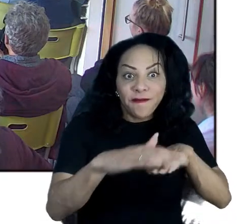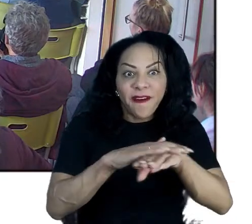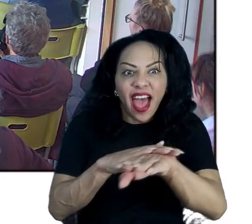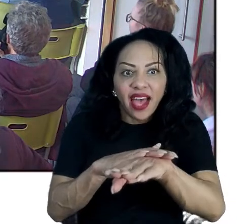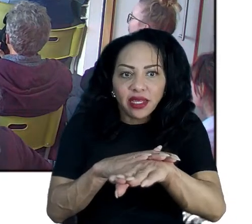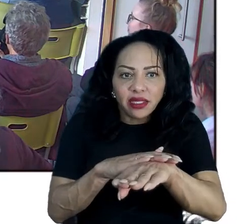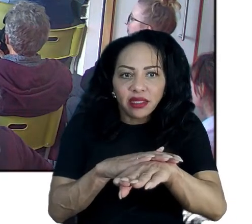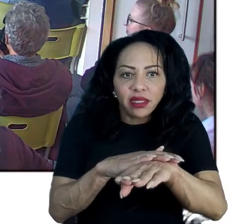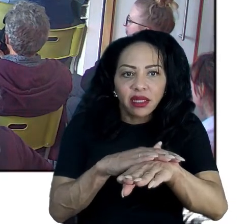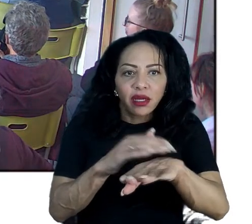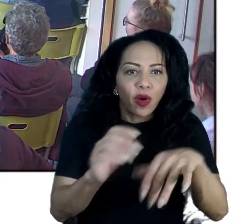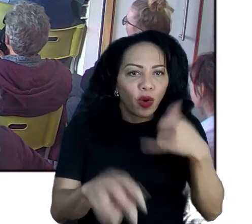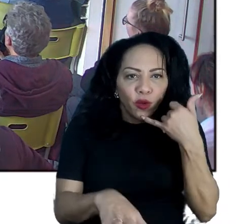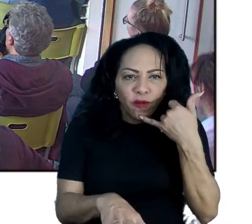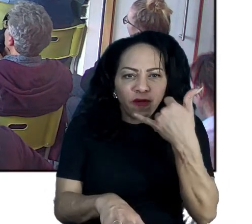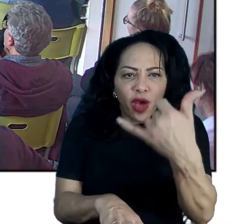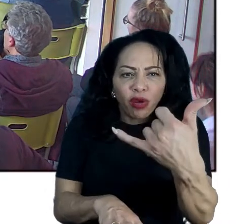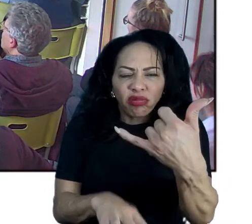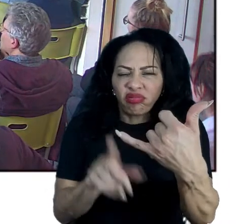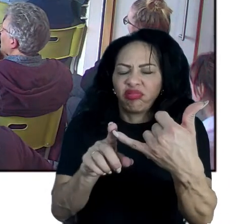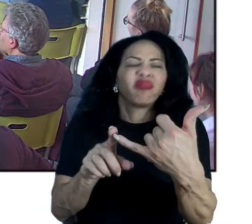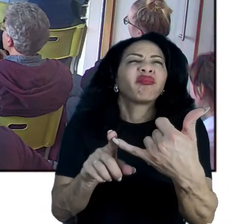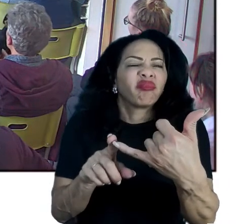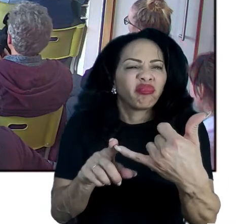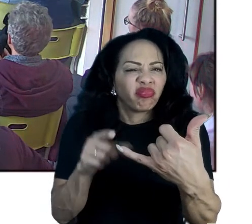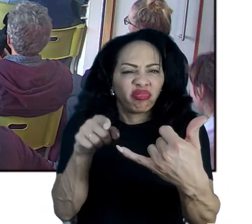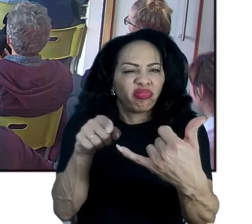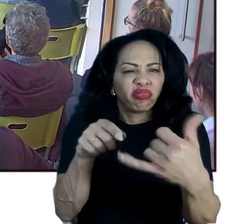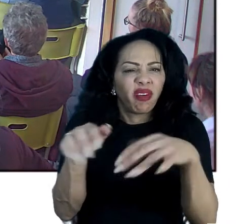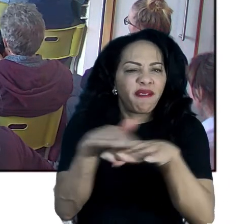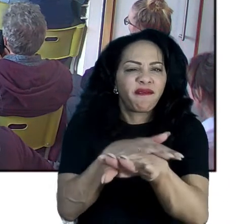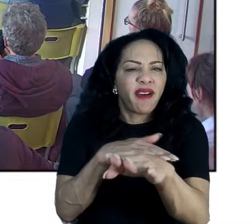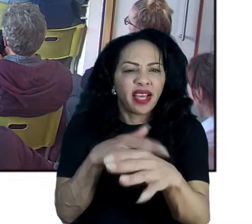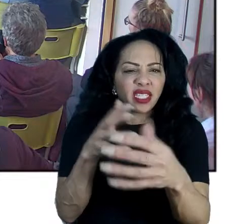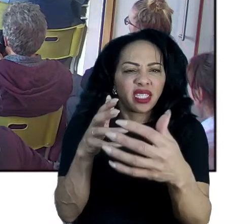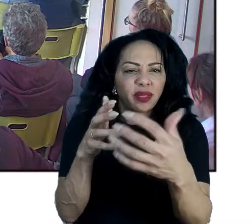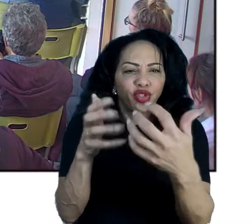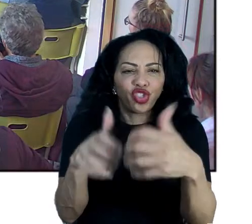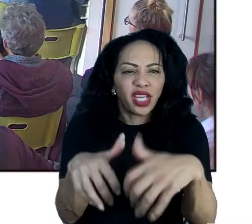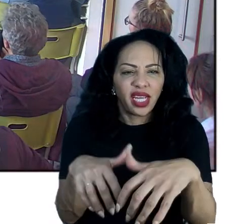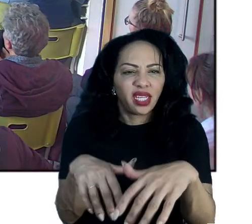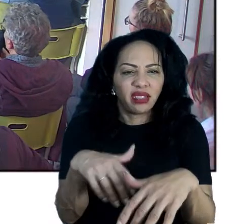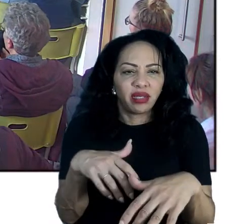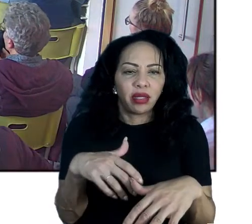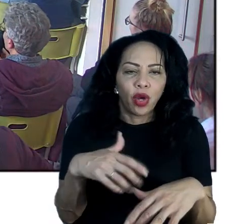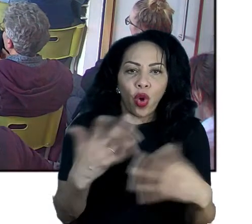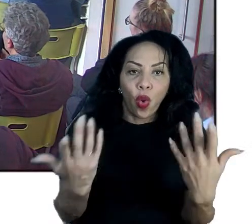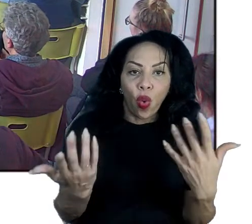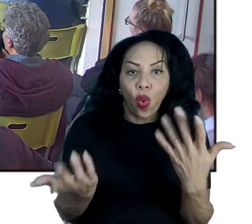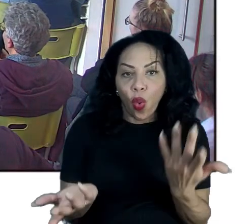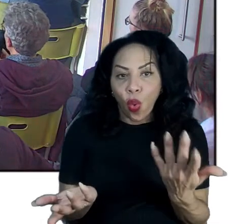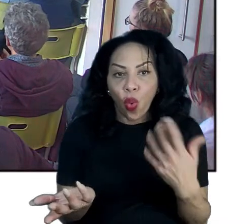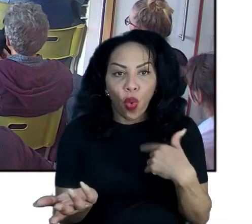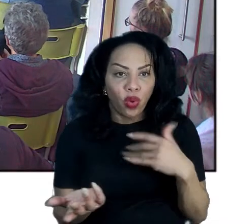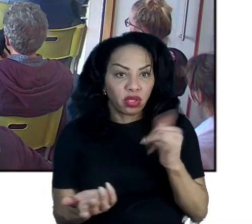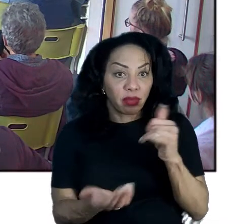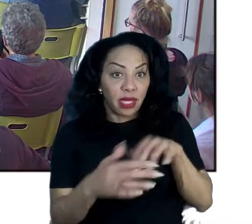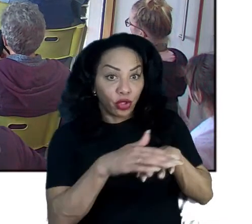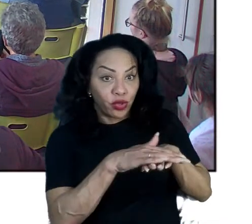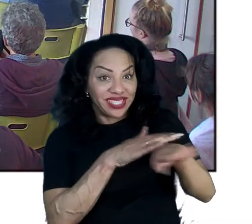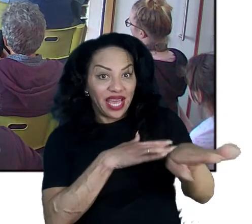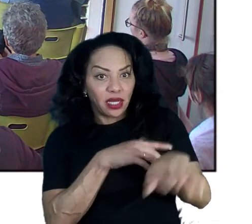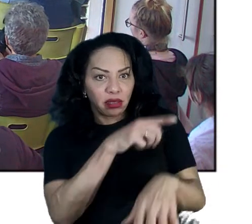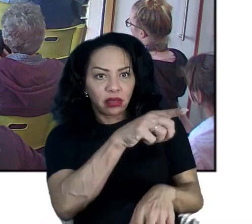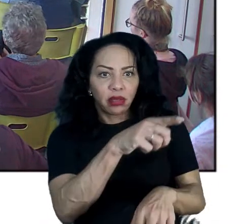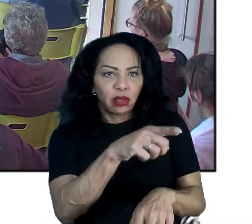would send a fax, but it had gone to some machine in some office. So it didn't mean that it had gone to the person that you actually wanted it to go